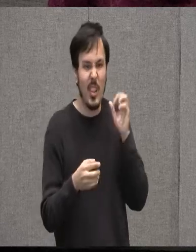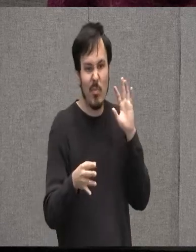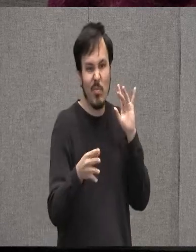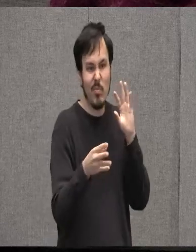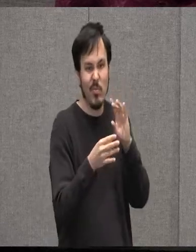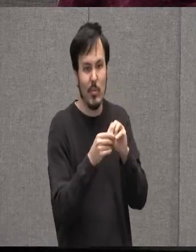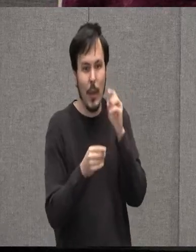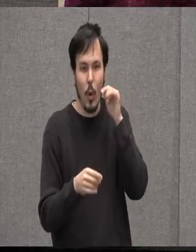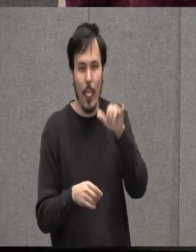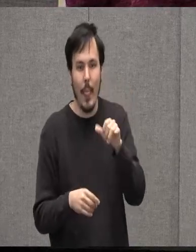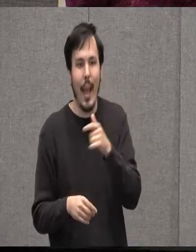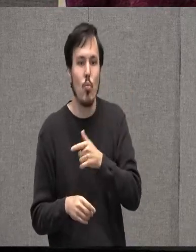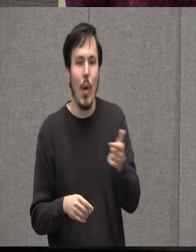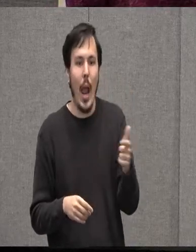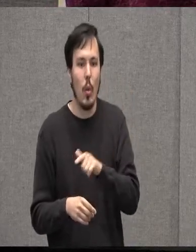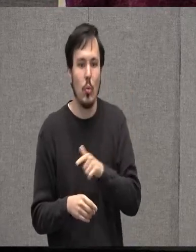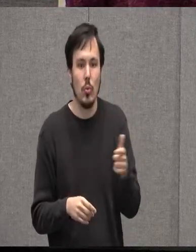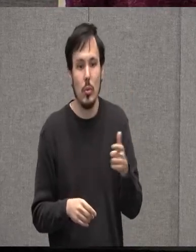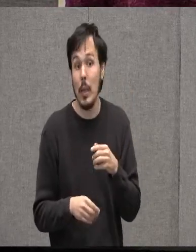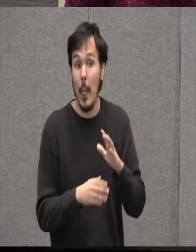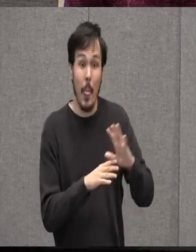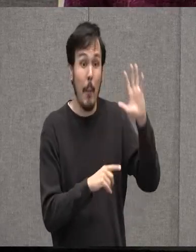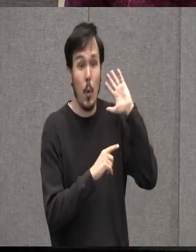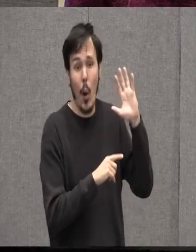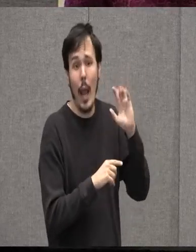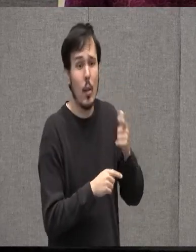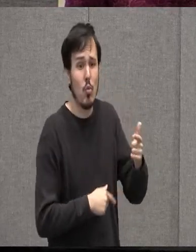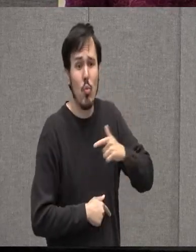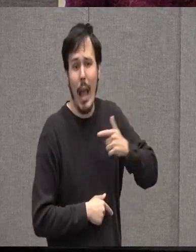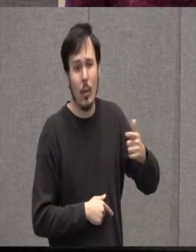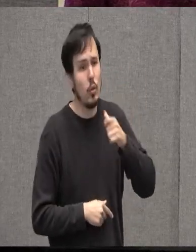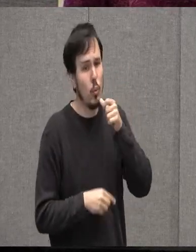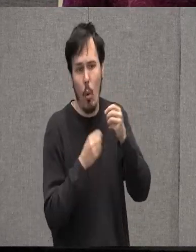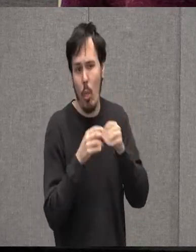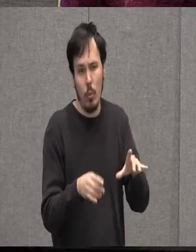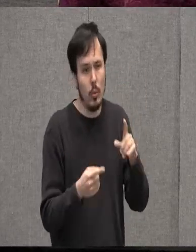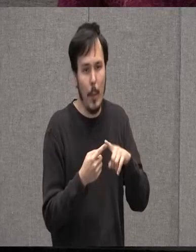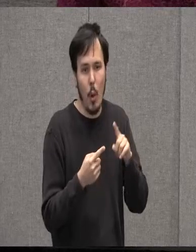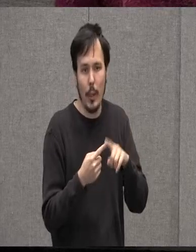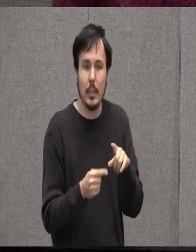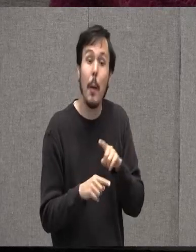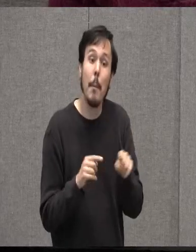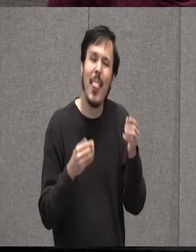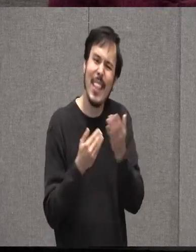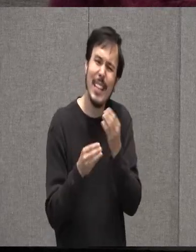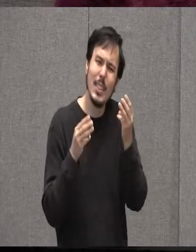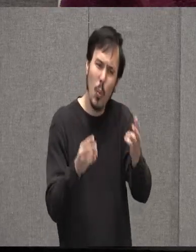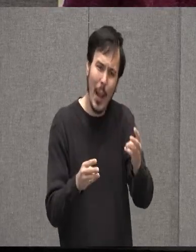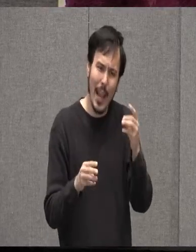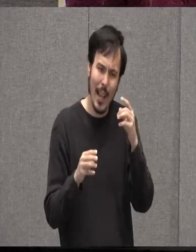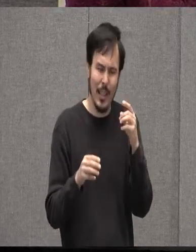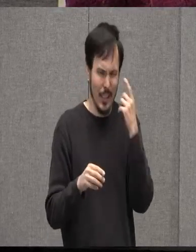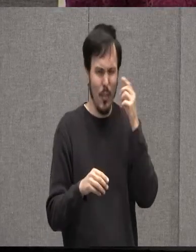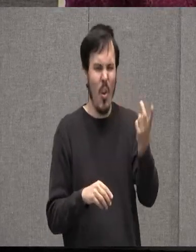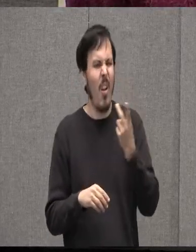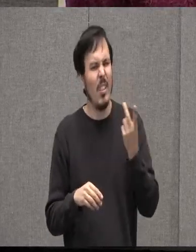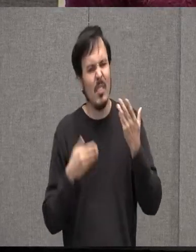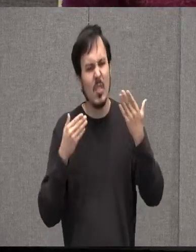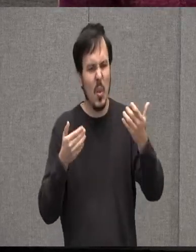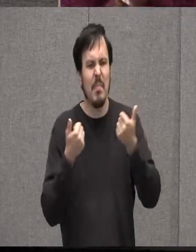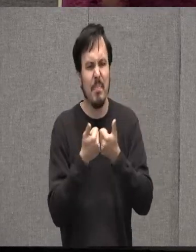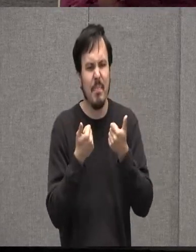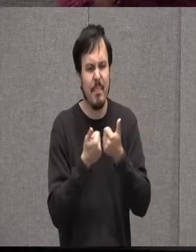easy numbers to add together mentally. And so our goal is to get to 10,000. We're going to roll the dice. The other